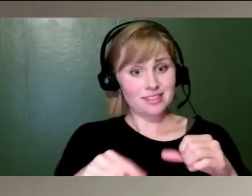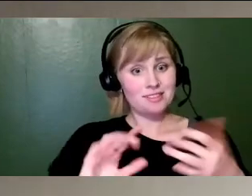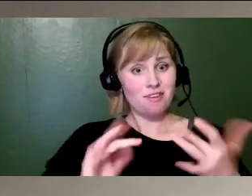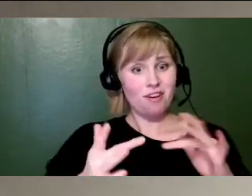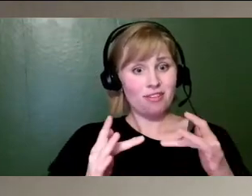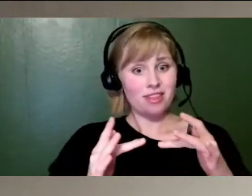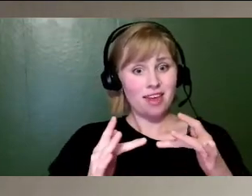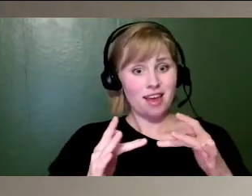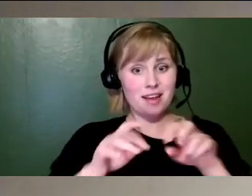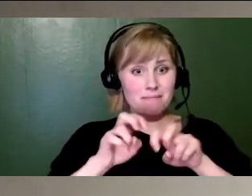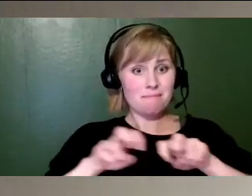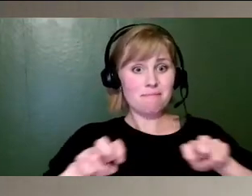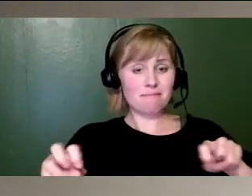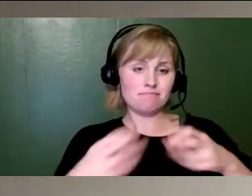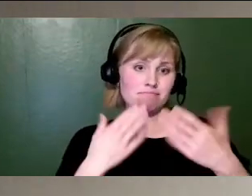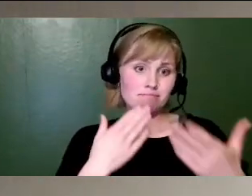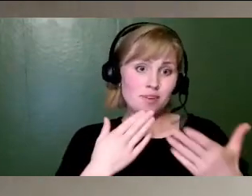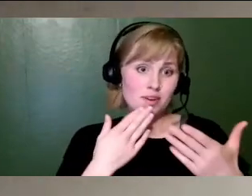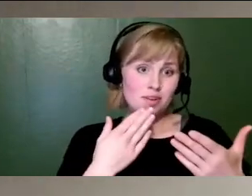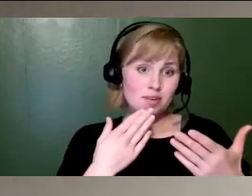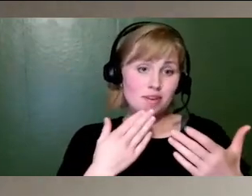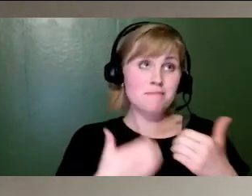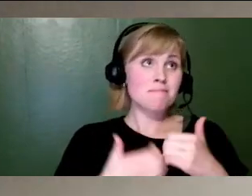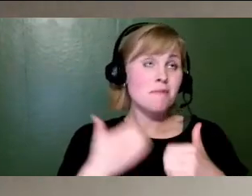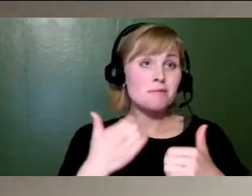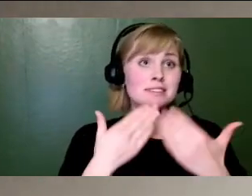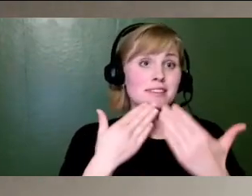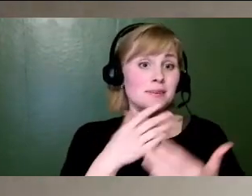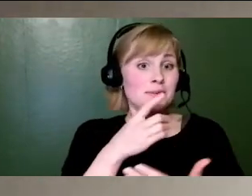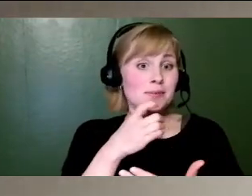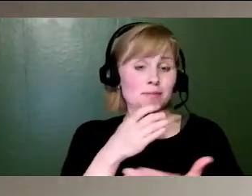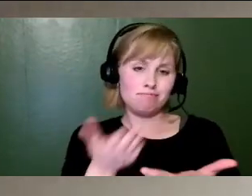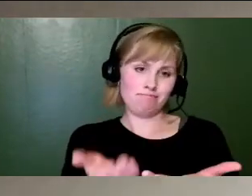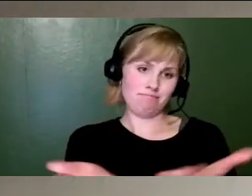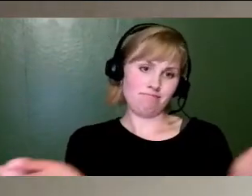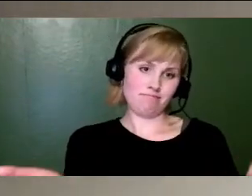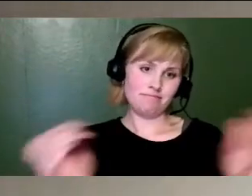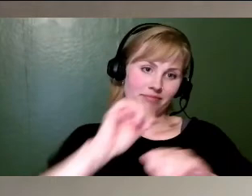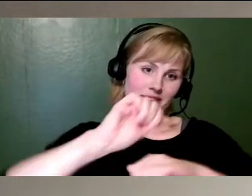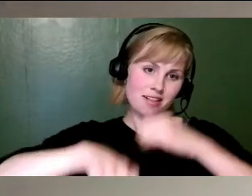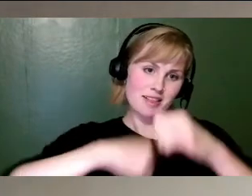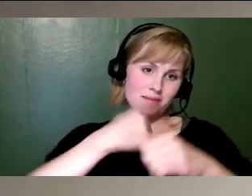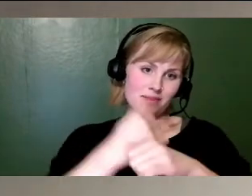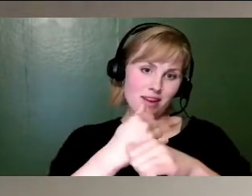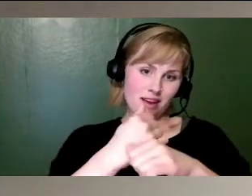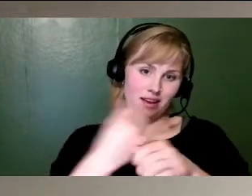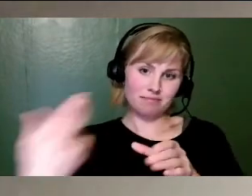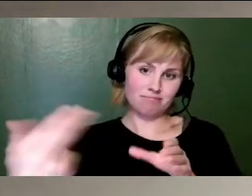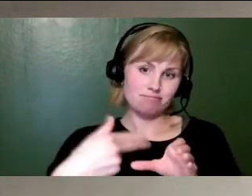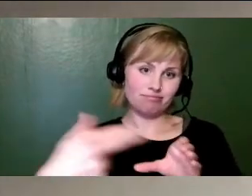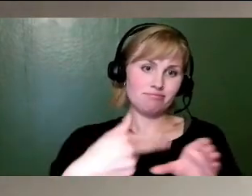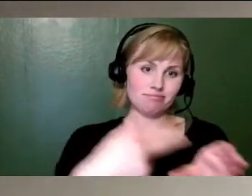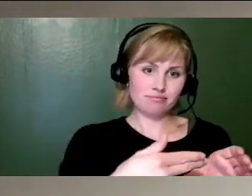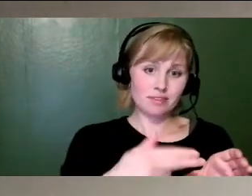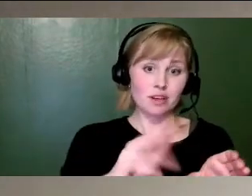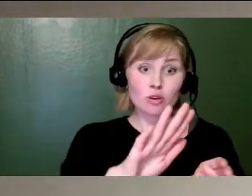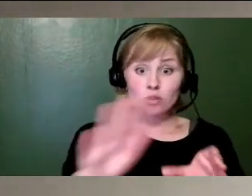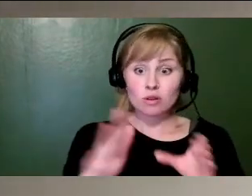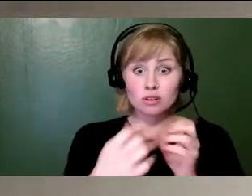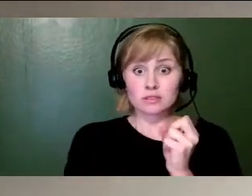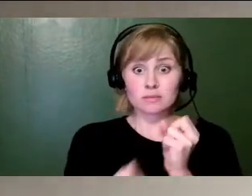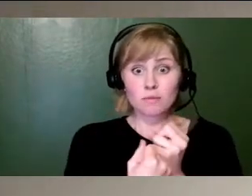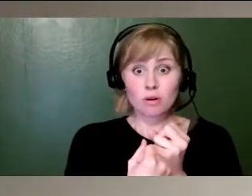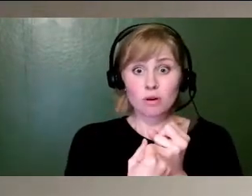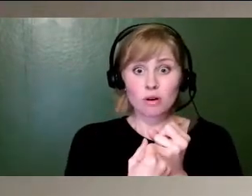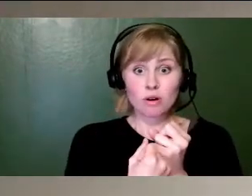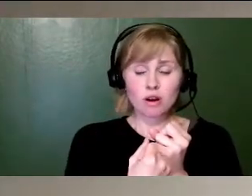of all, I would like to thank the alumni for tuning in. Your support is vital to our continued success. So thank you